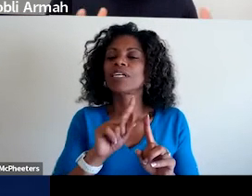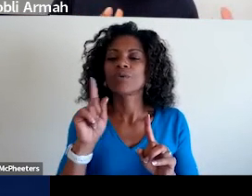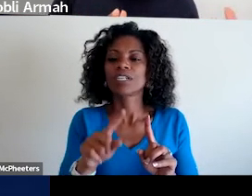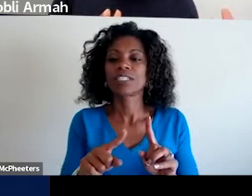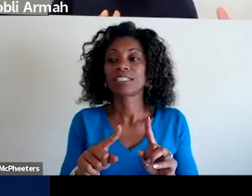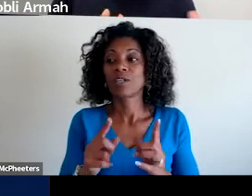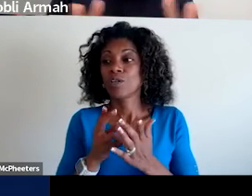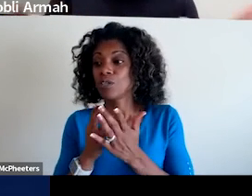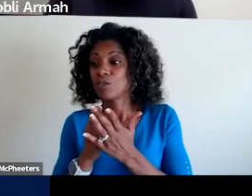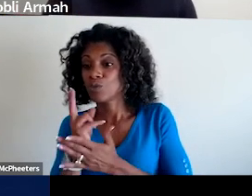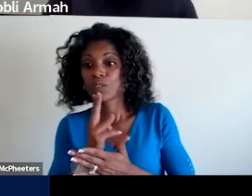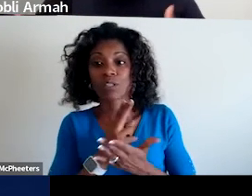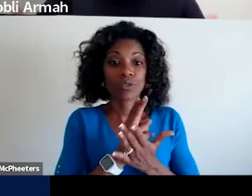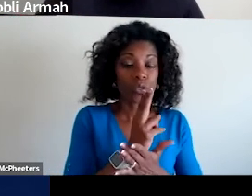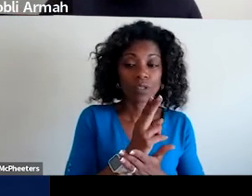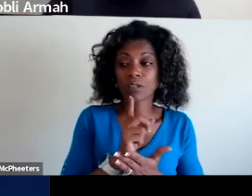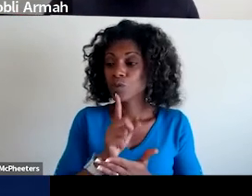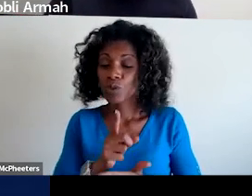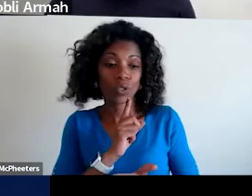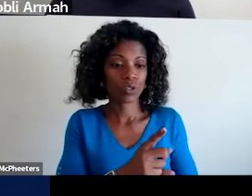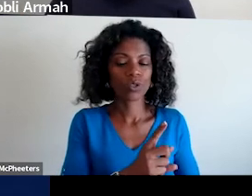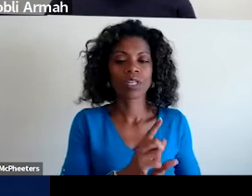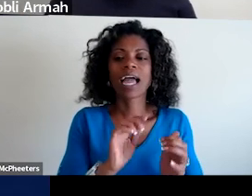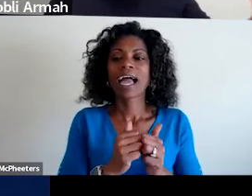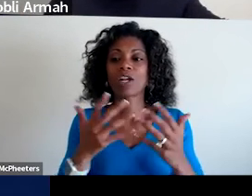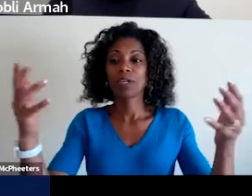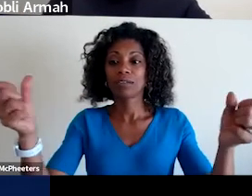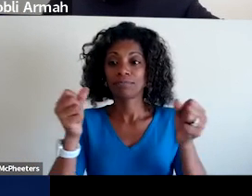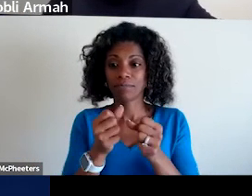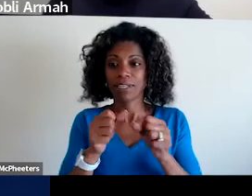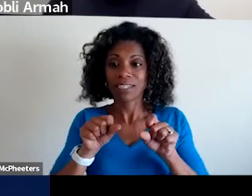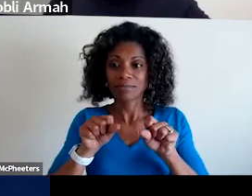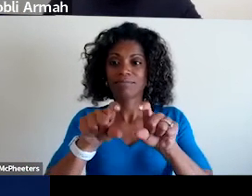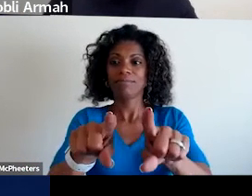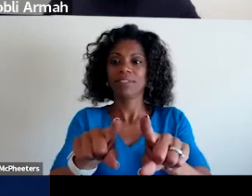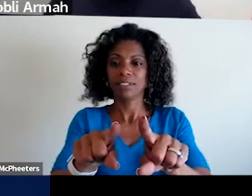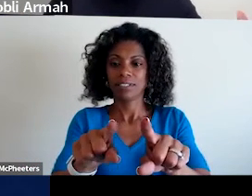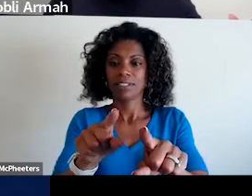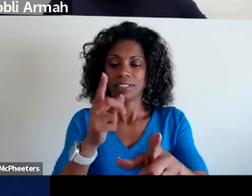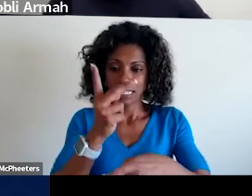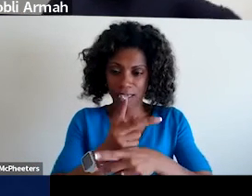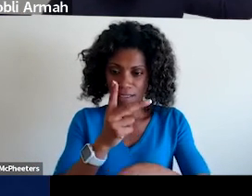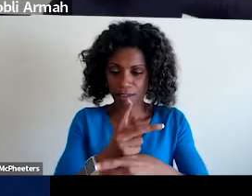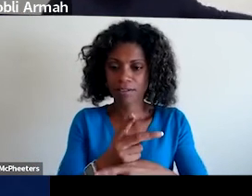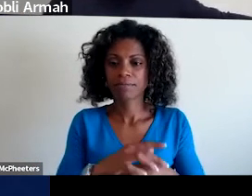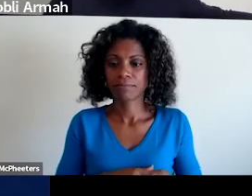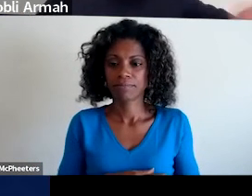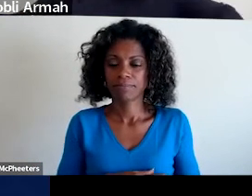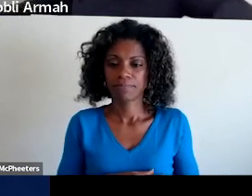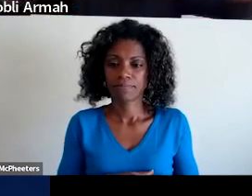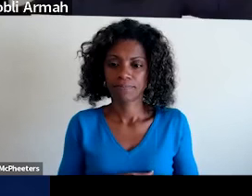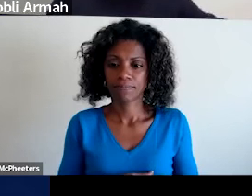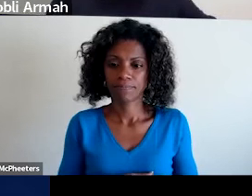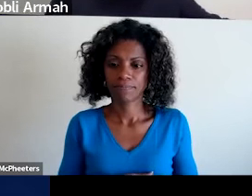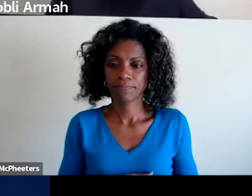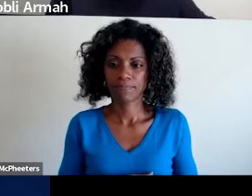so, but one of my favorite orientations into this work is what Angela Glover Blackwell, the founder of Policy Link, said years ago. She said